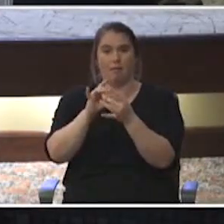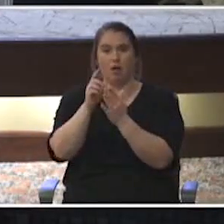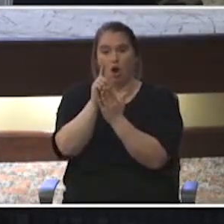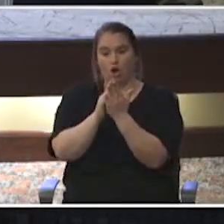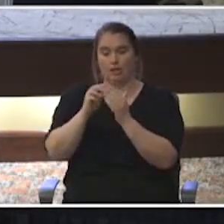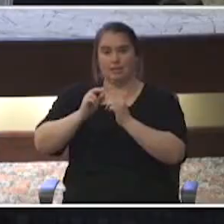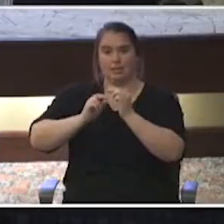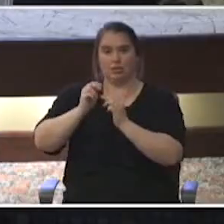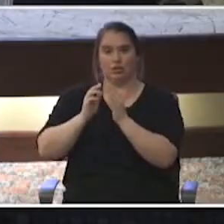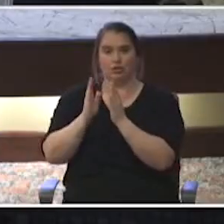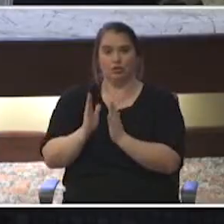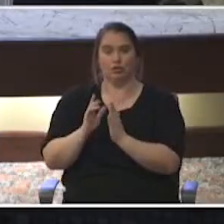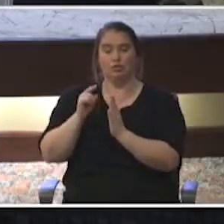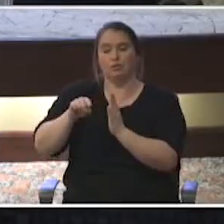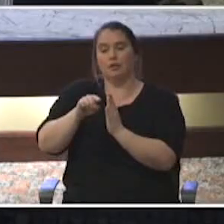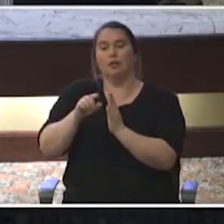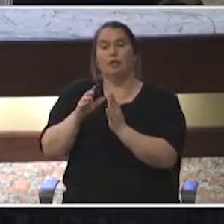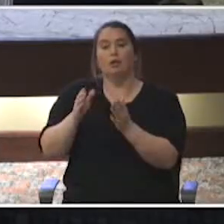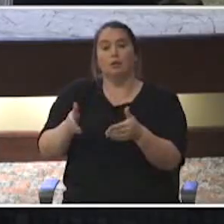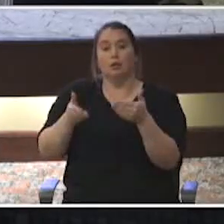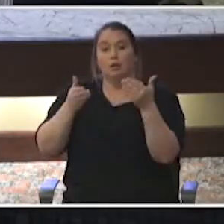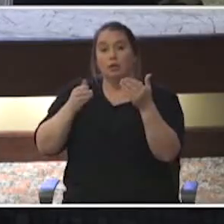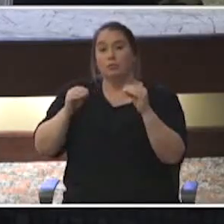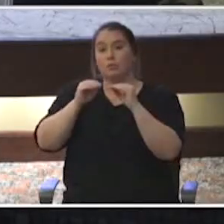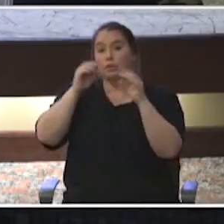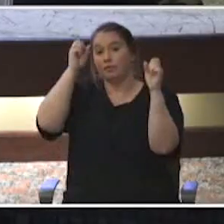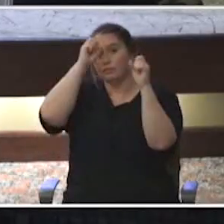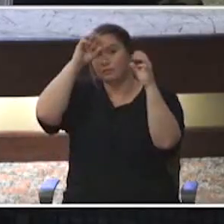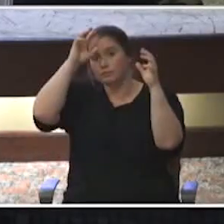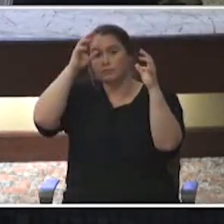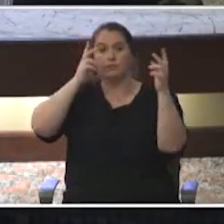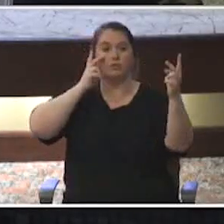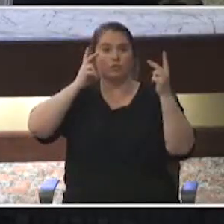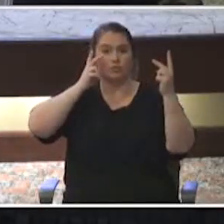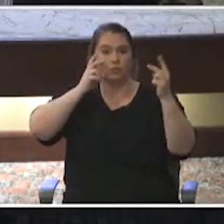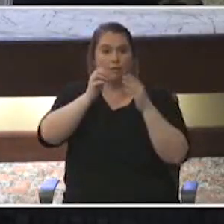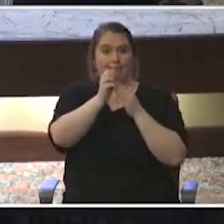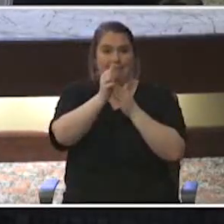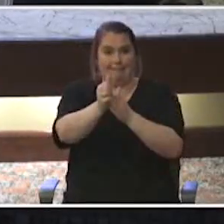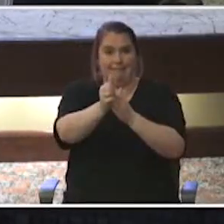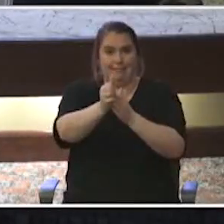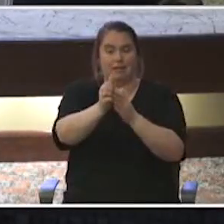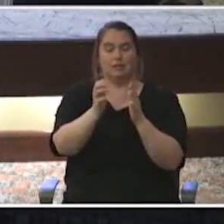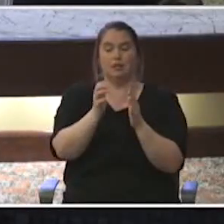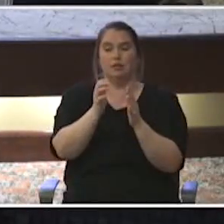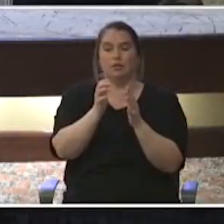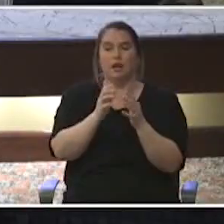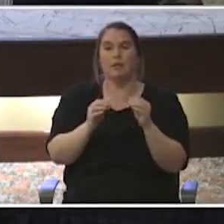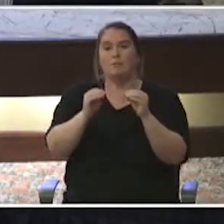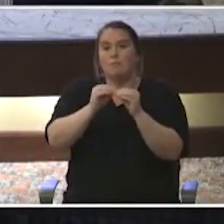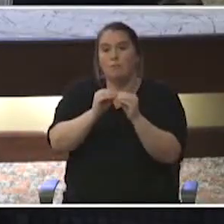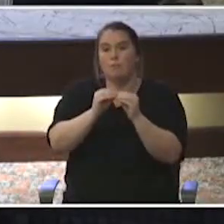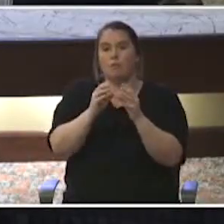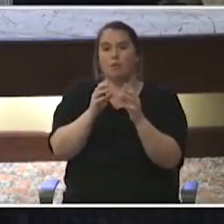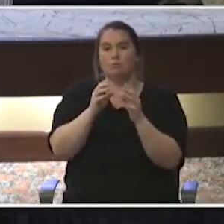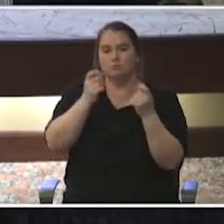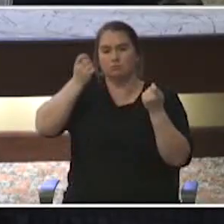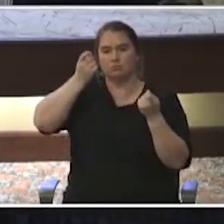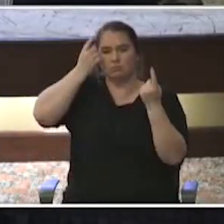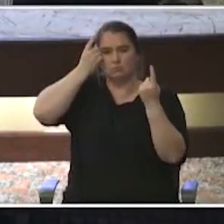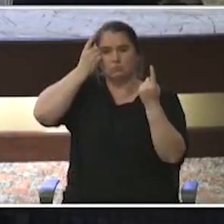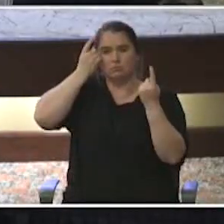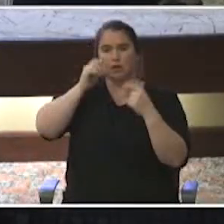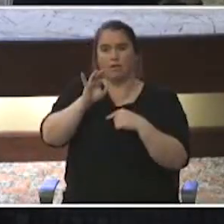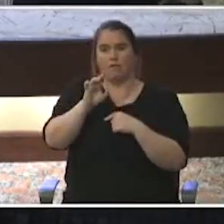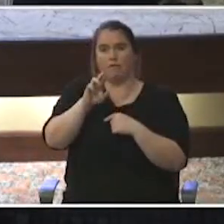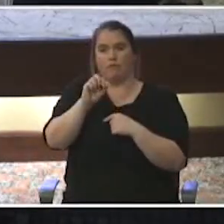circulation, form-based codes are composed as visual guides to allow organic growth within a cohesive framework. And I'm excited